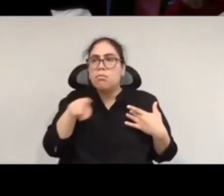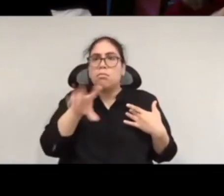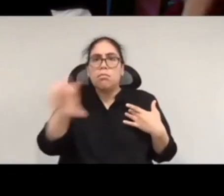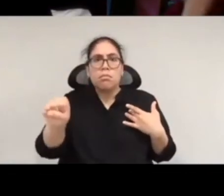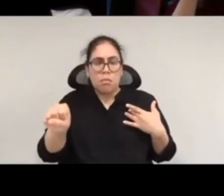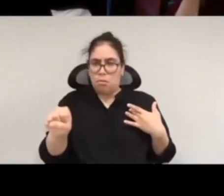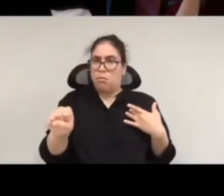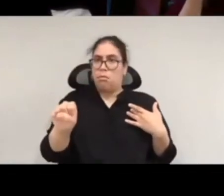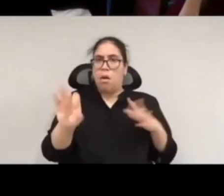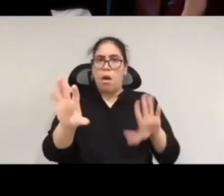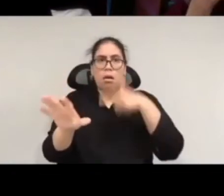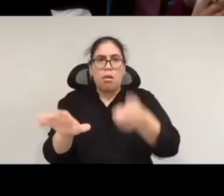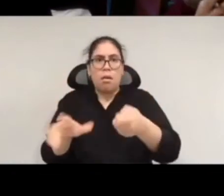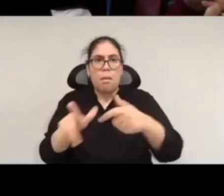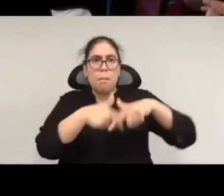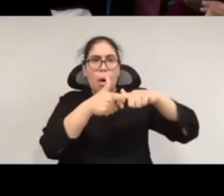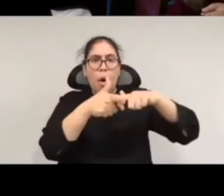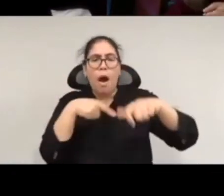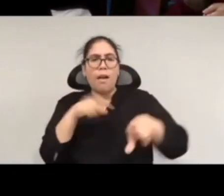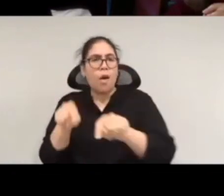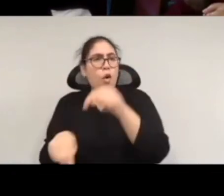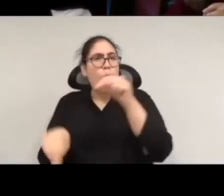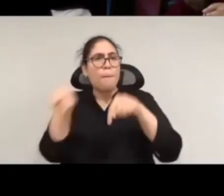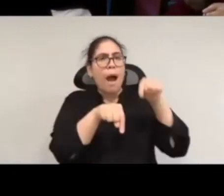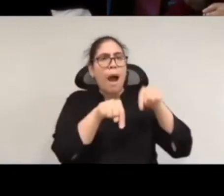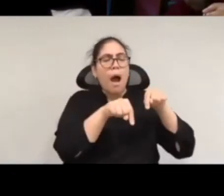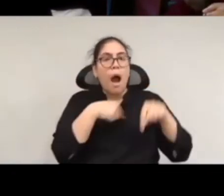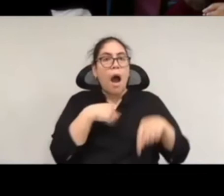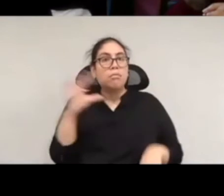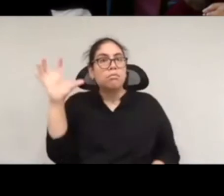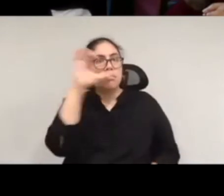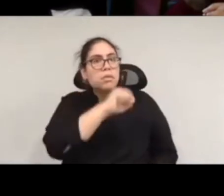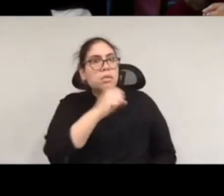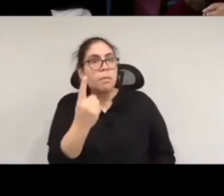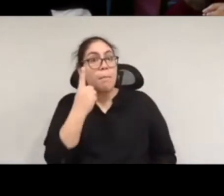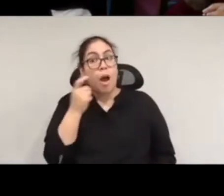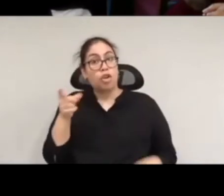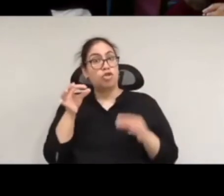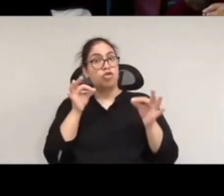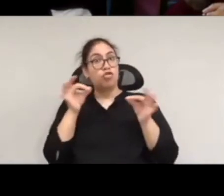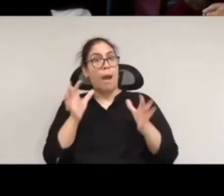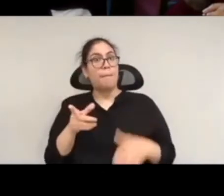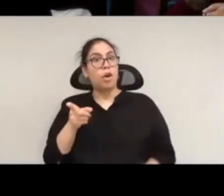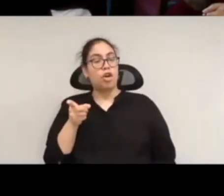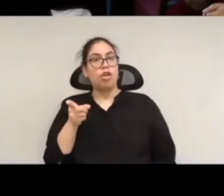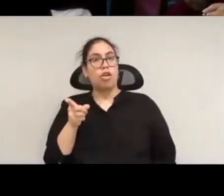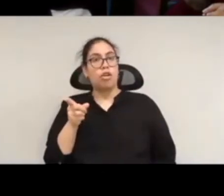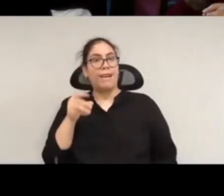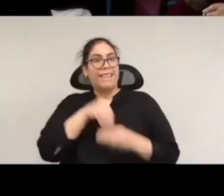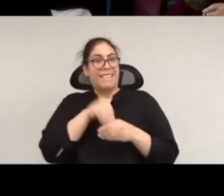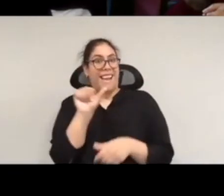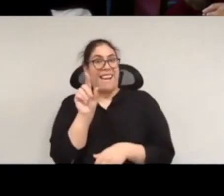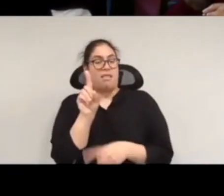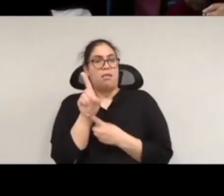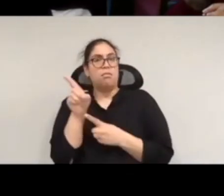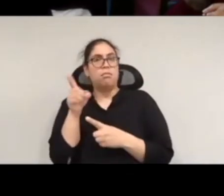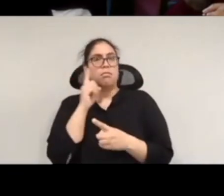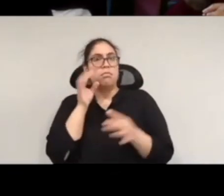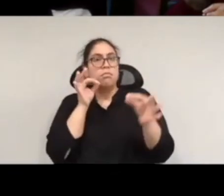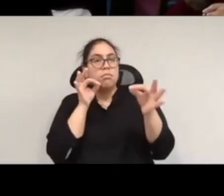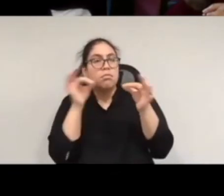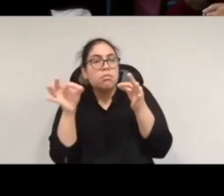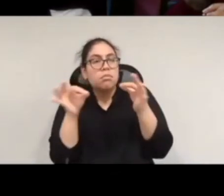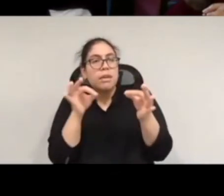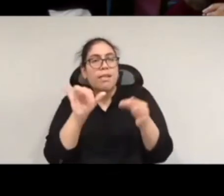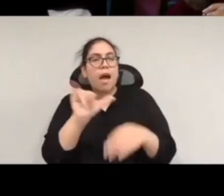And I have to pause and go back and look at it, because the describer has pointed out something in such detail, like Alex said